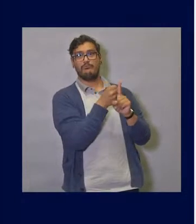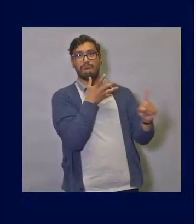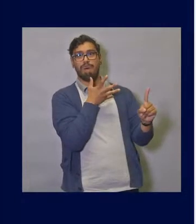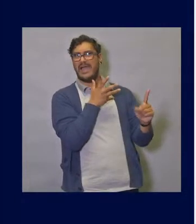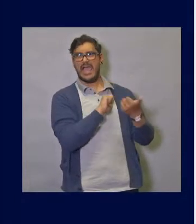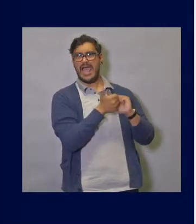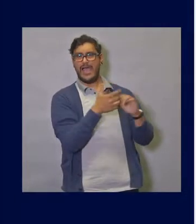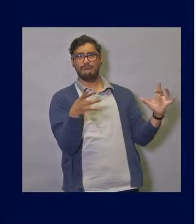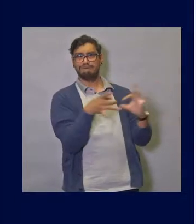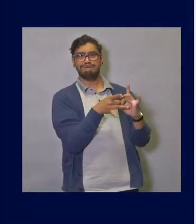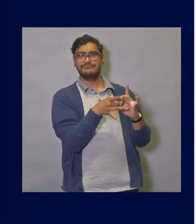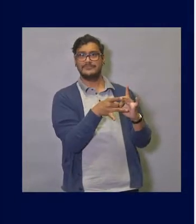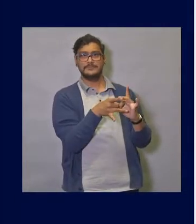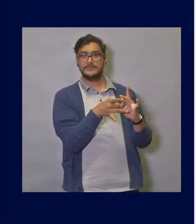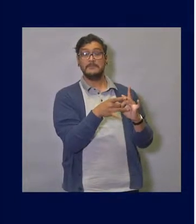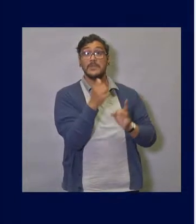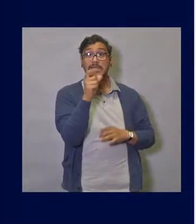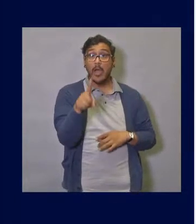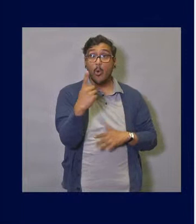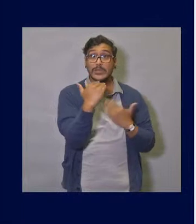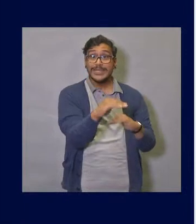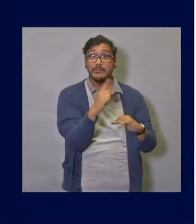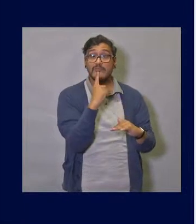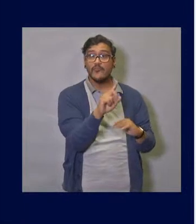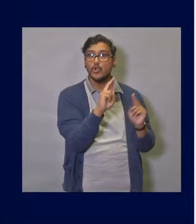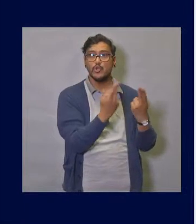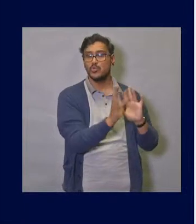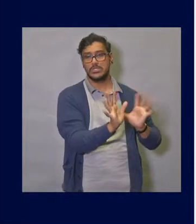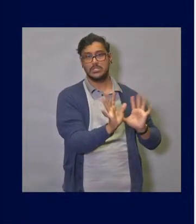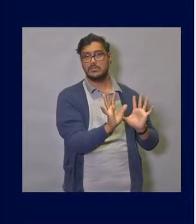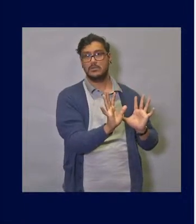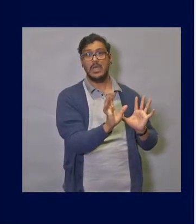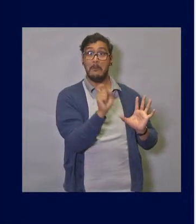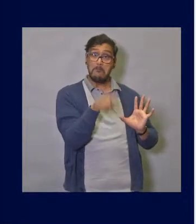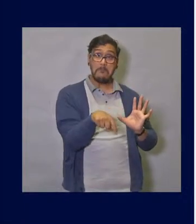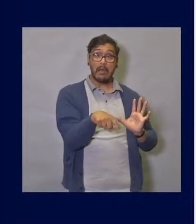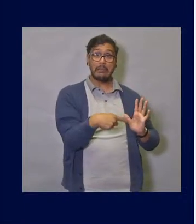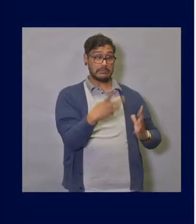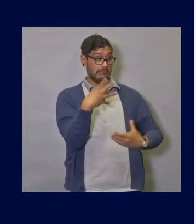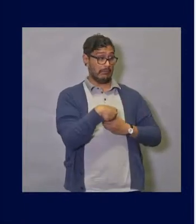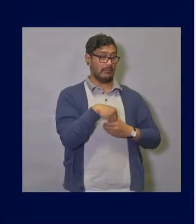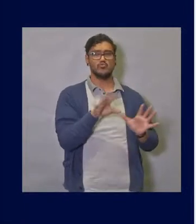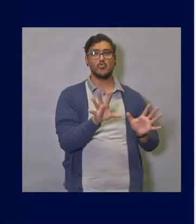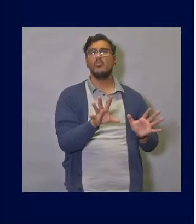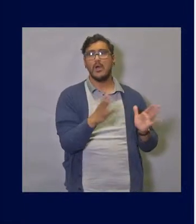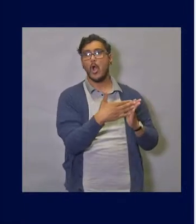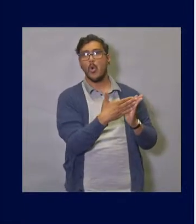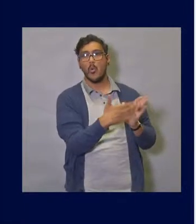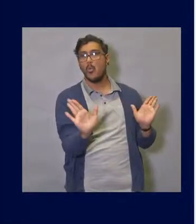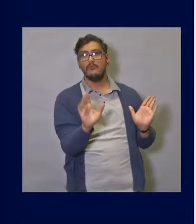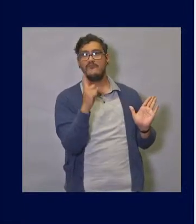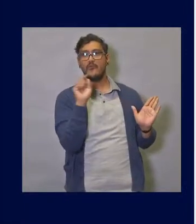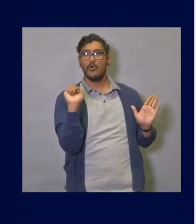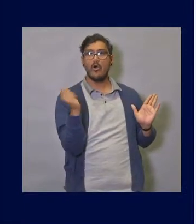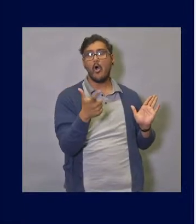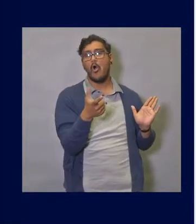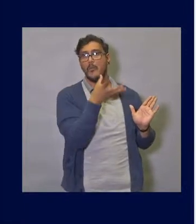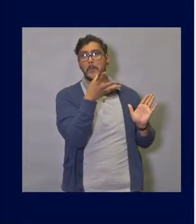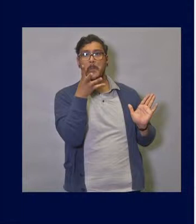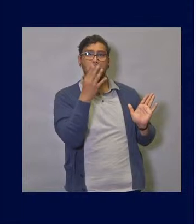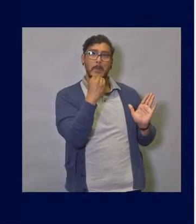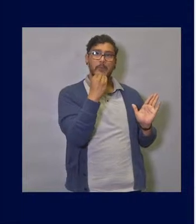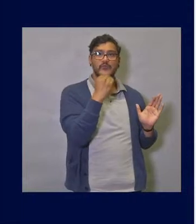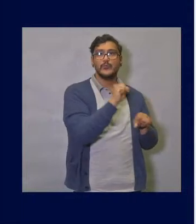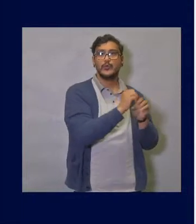connect with that. It's not just limited to the union workers, it's also open to other eligible agriculture and food